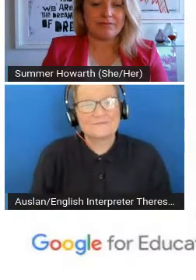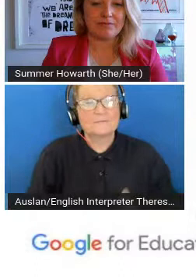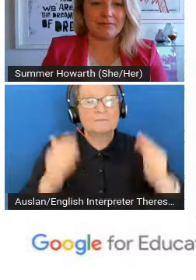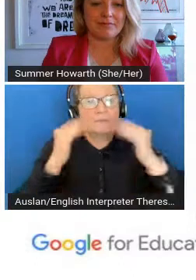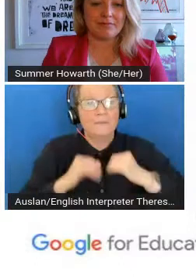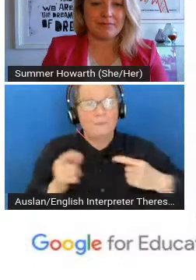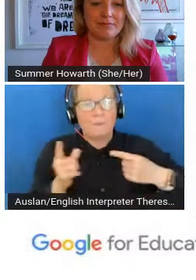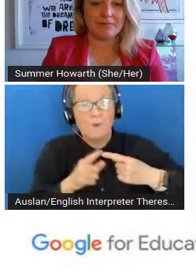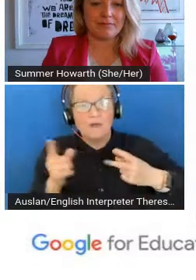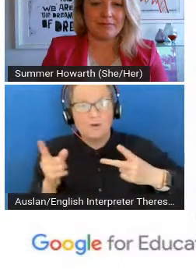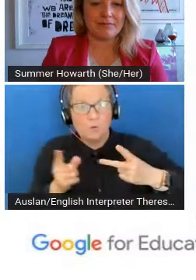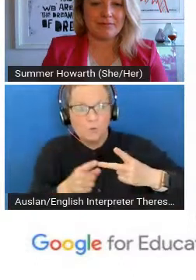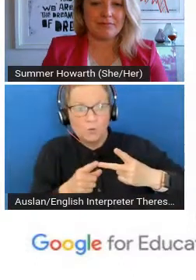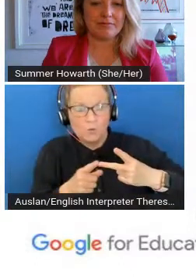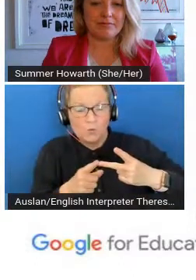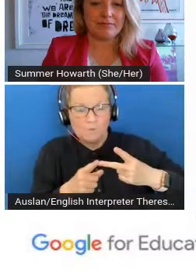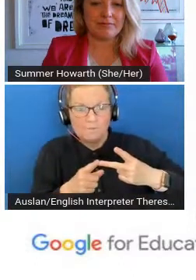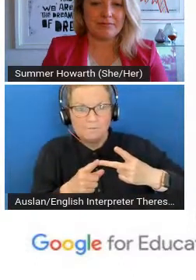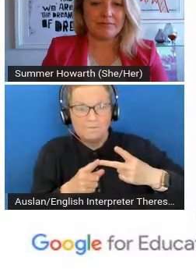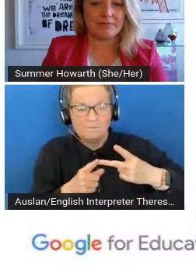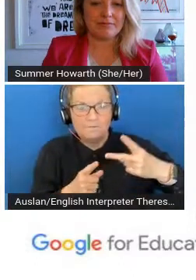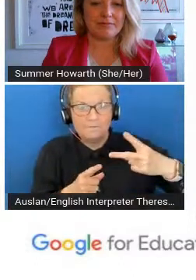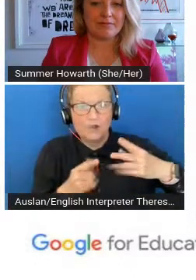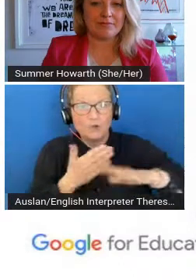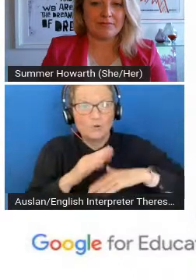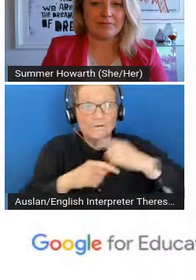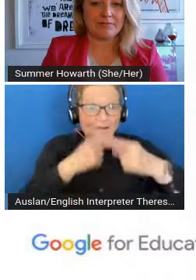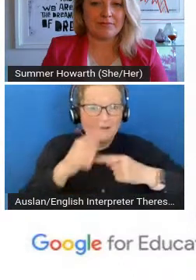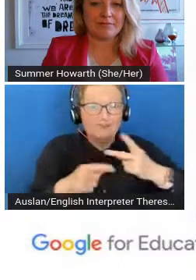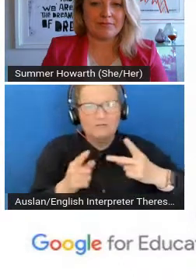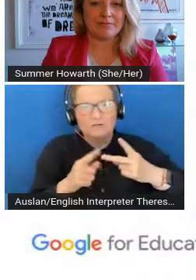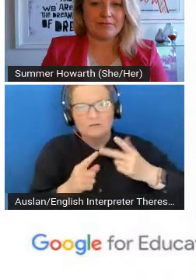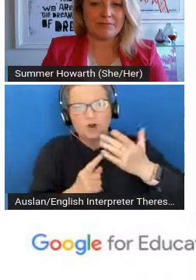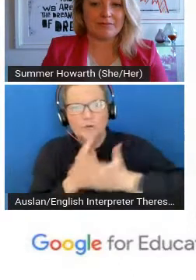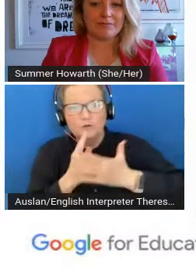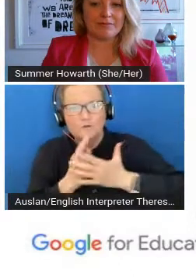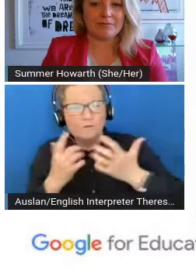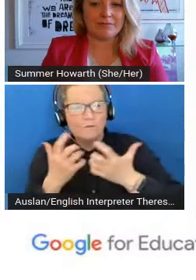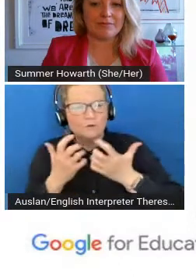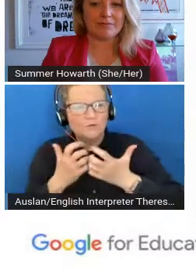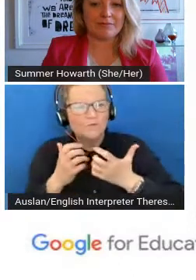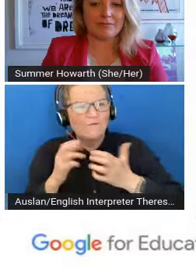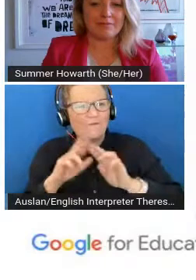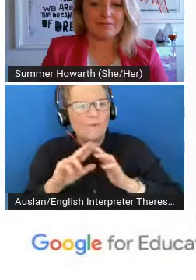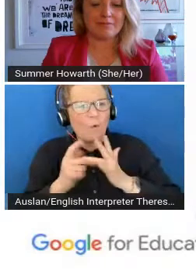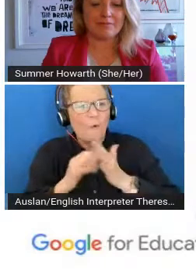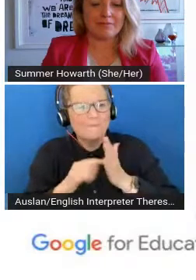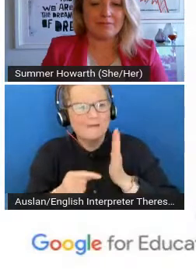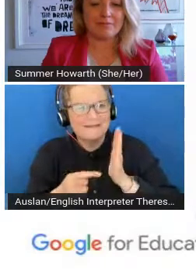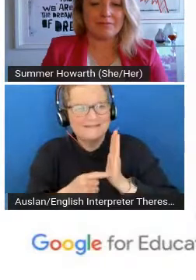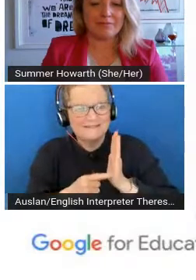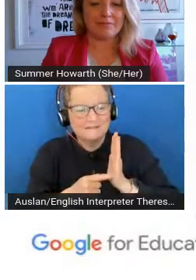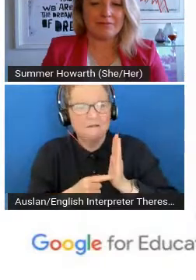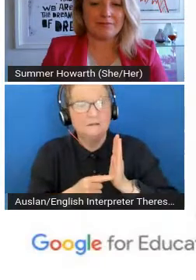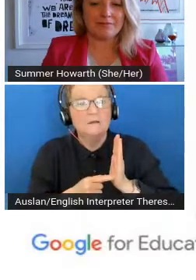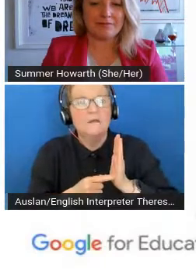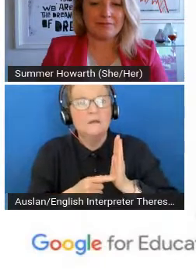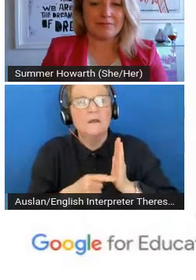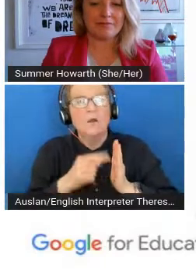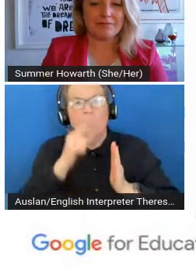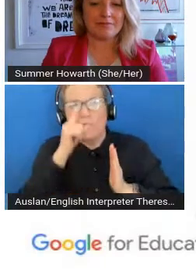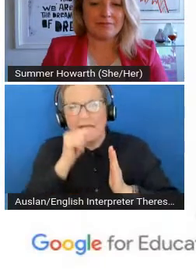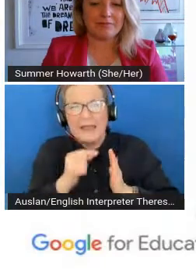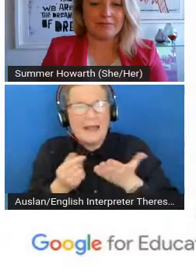multiple inputs. We can interleave, especially in the hybrid. In classroom, we can allow kids to revisit that input so